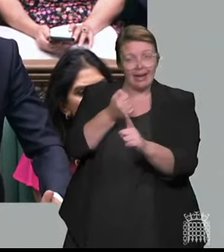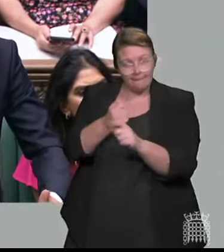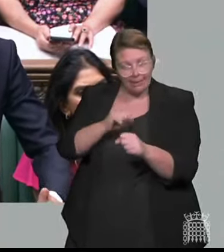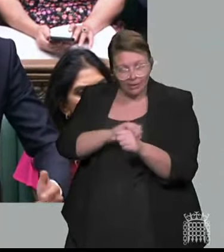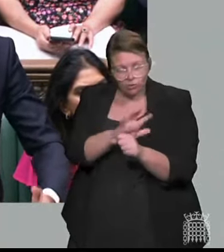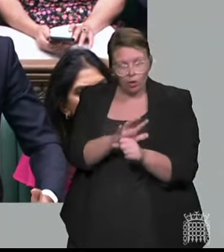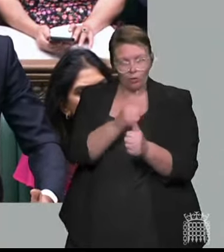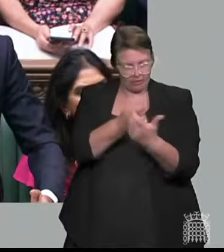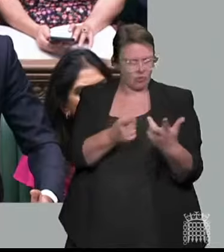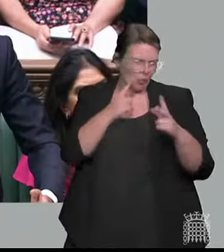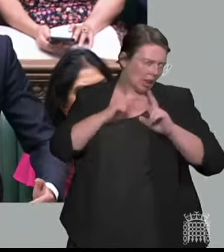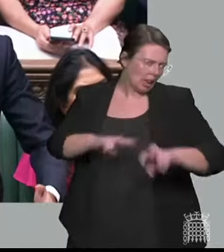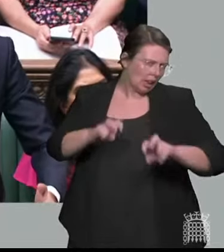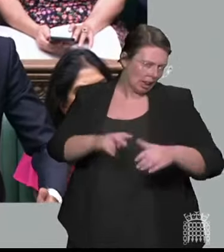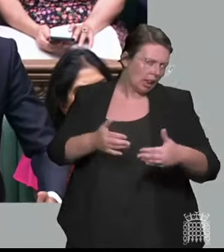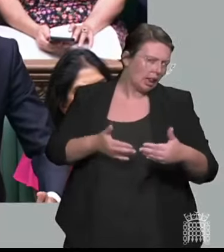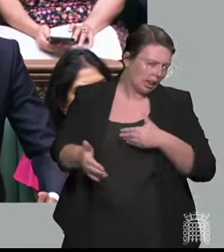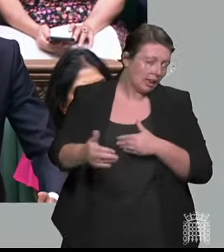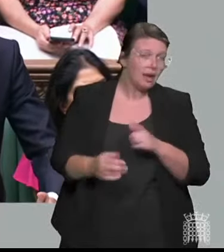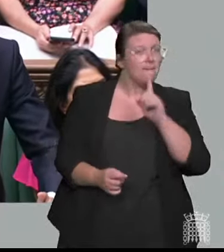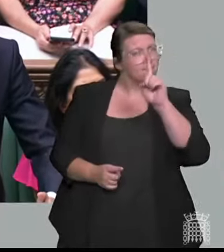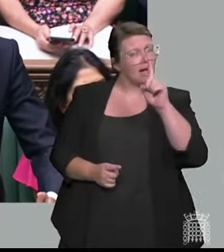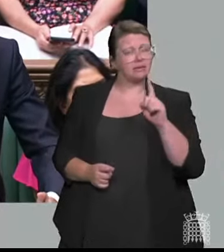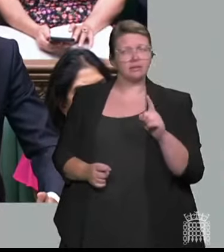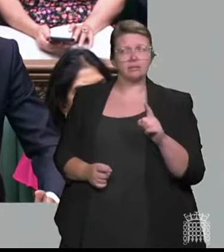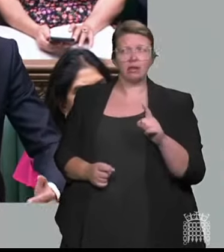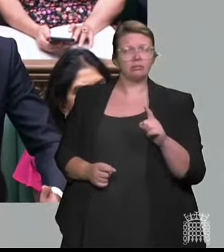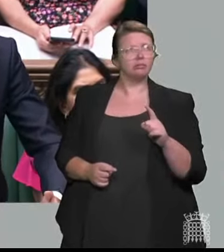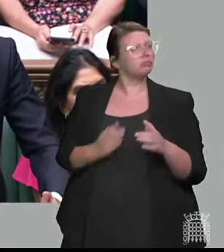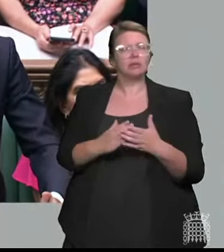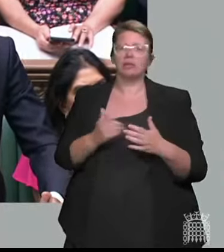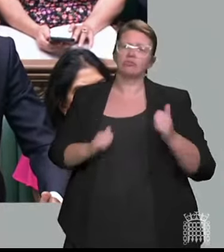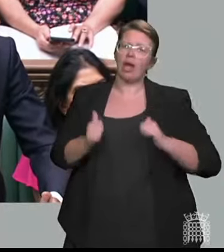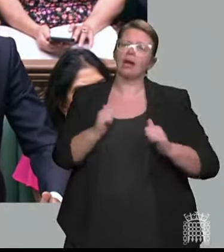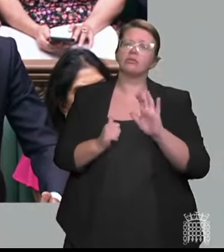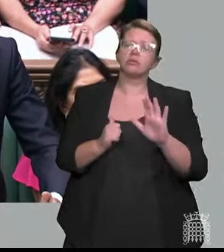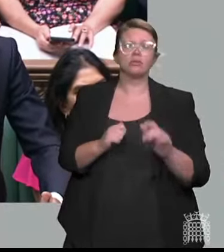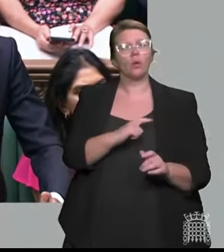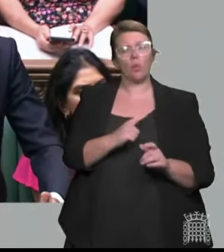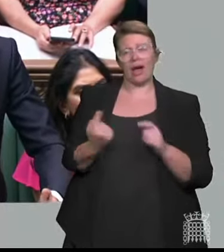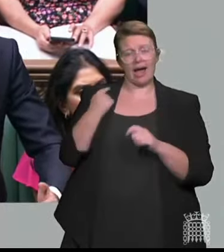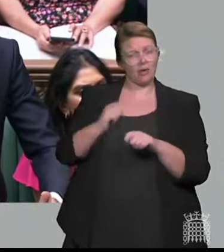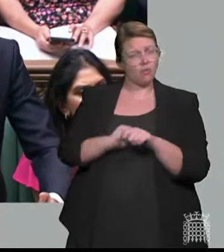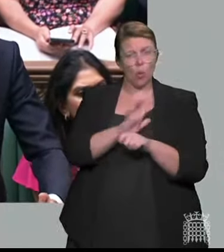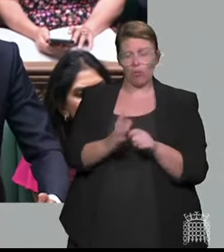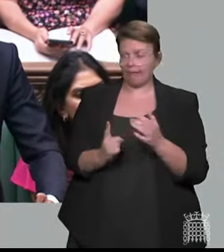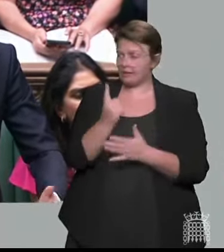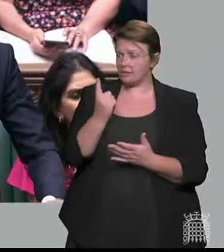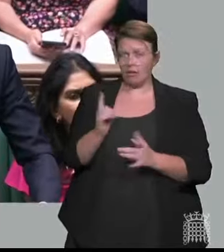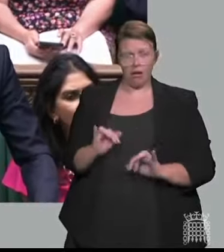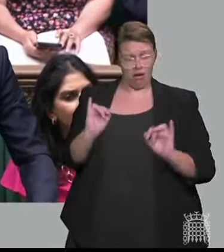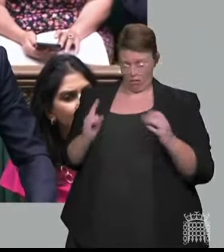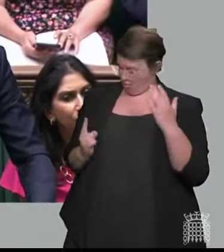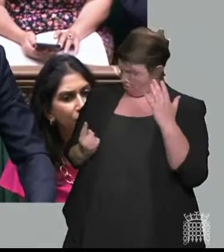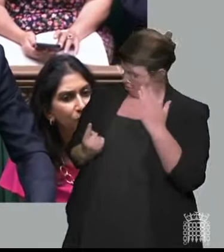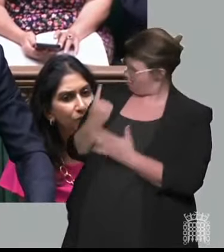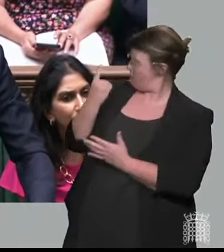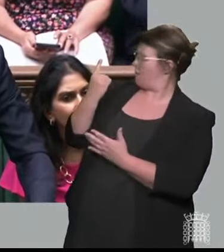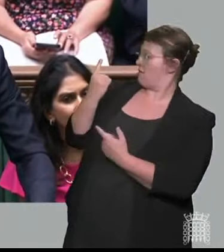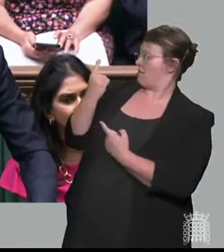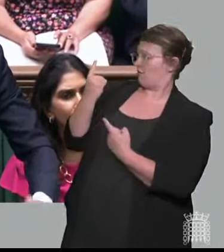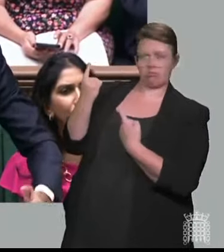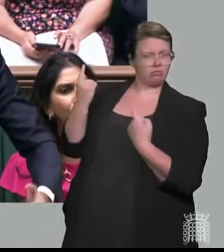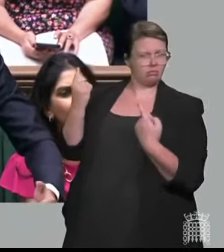I am proud that at a time of extreme anxiety in the country, facing an unprecedented situation, that this government put its arms around the